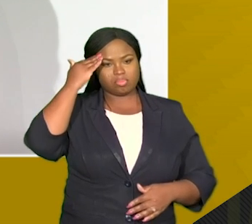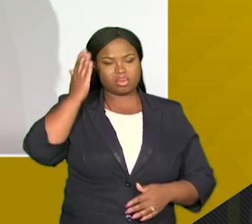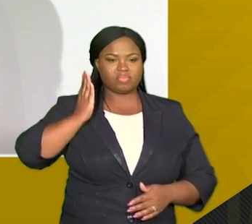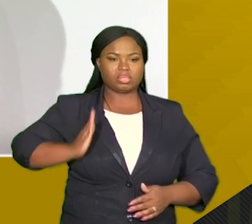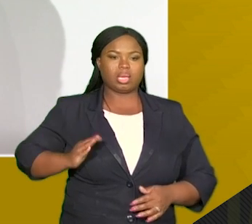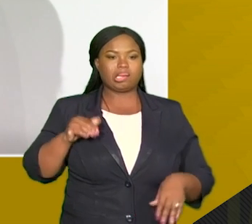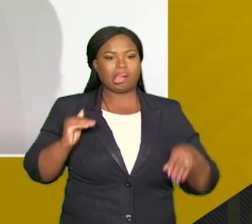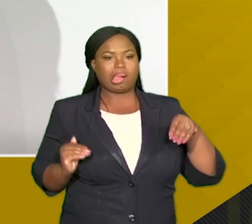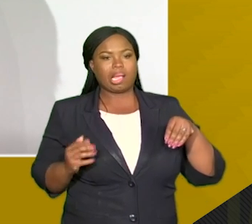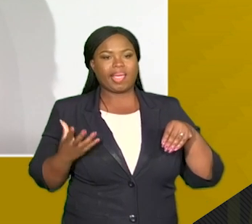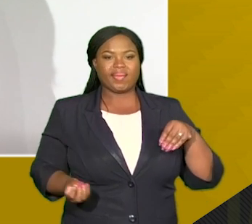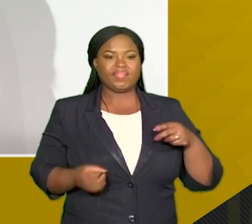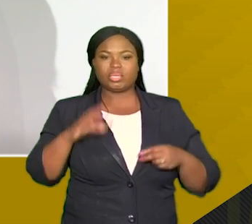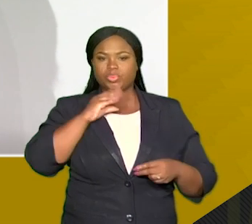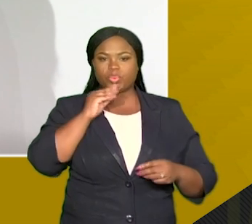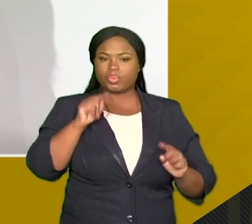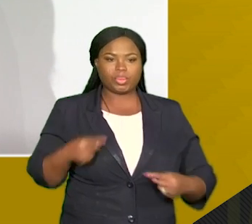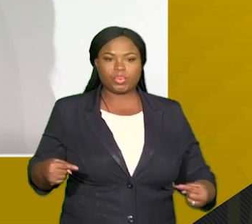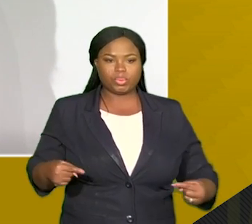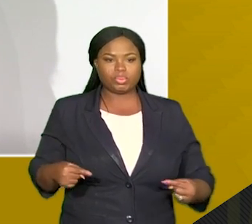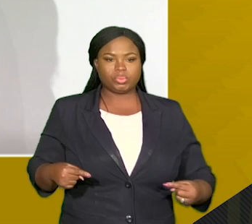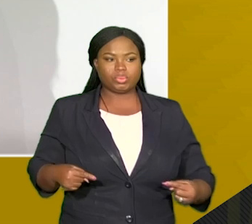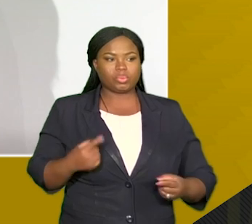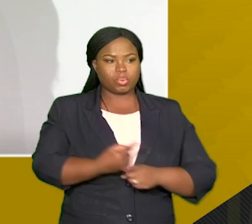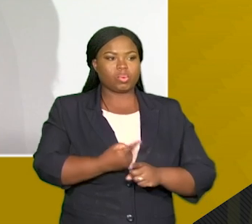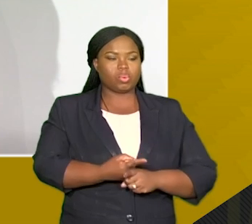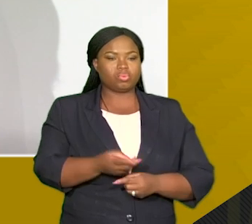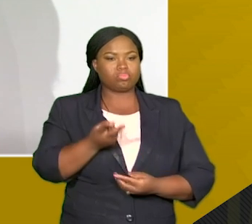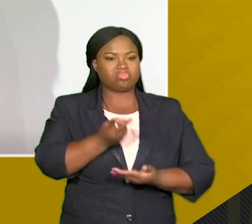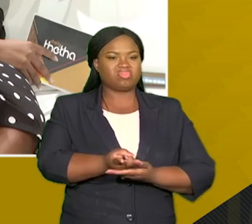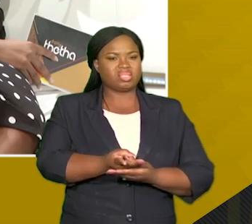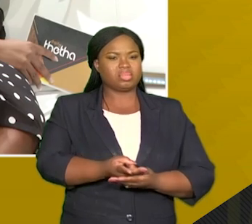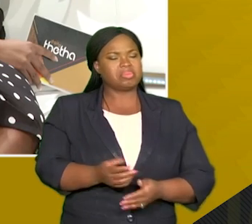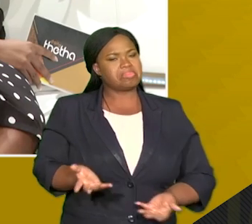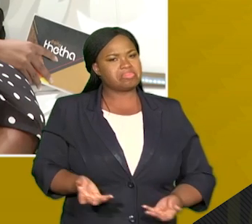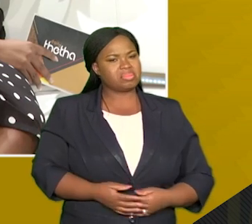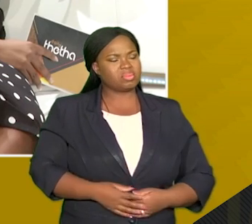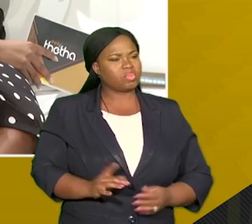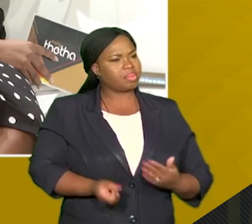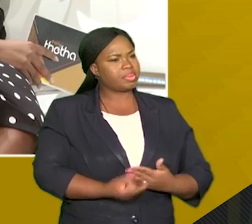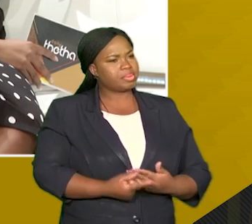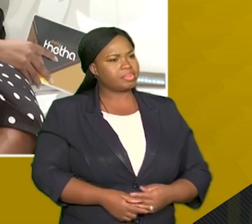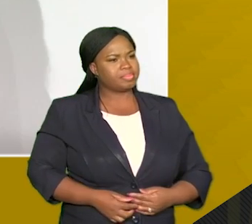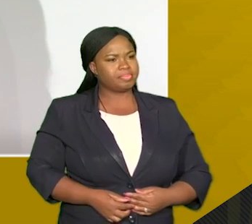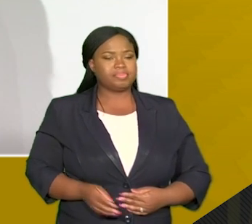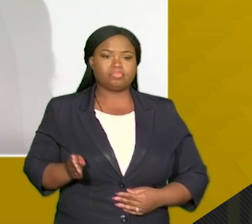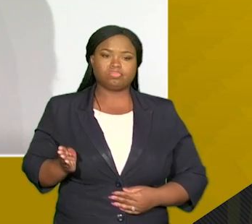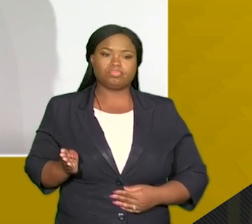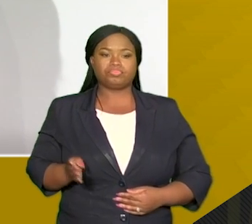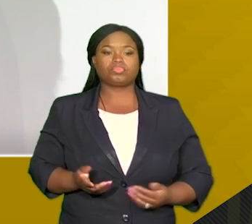is paralyzed. He can't talk. He's bedridden. What happened? What happened was he was